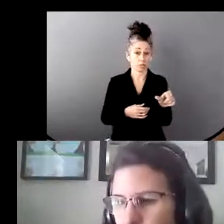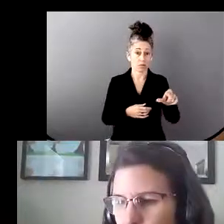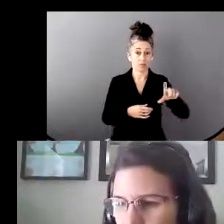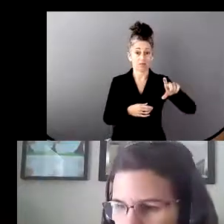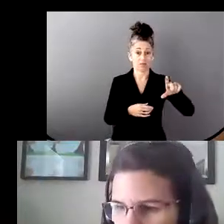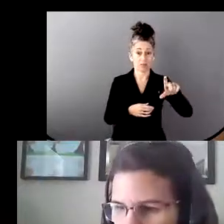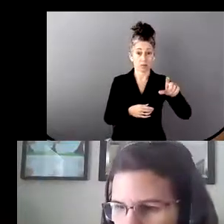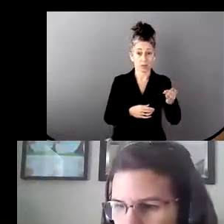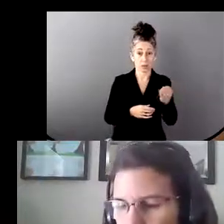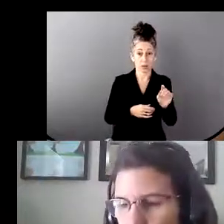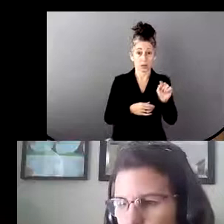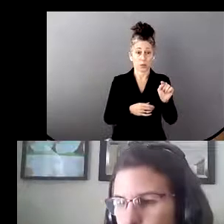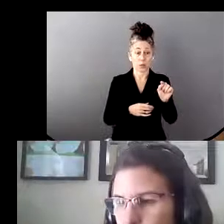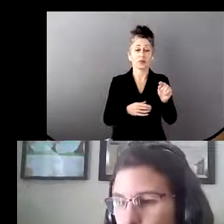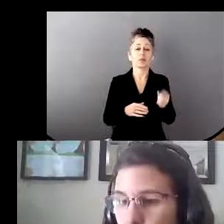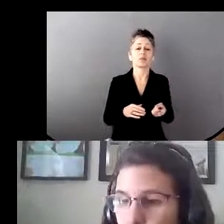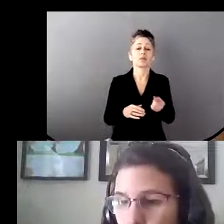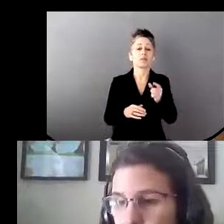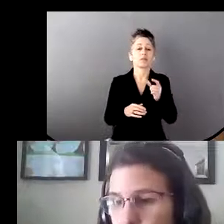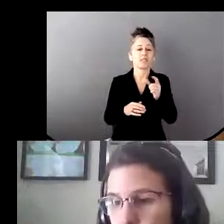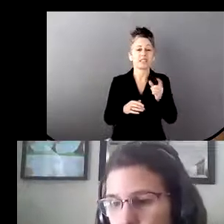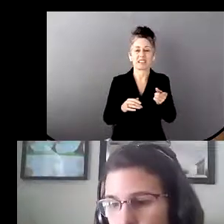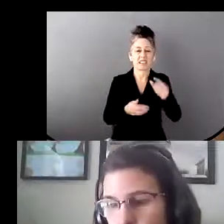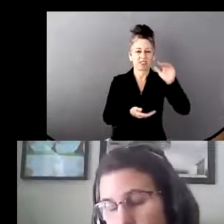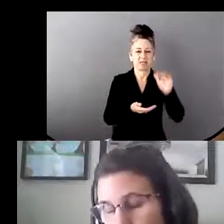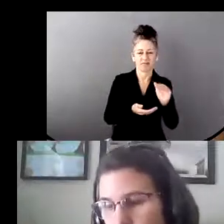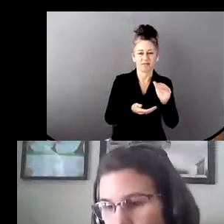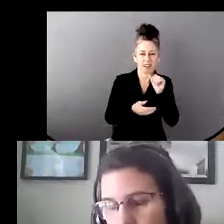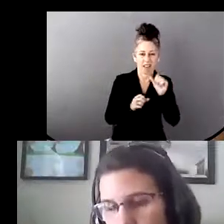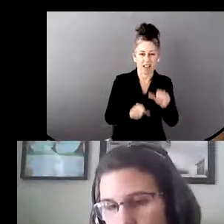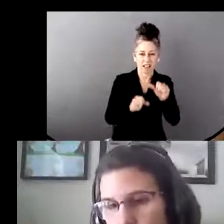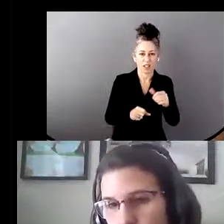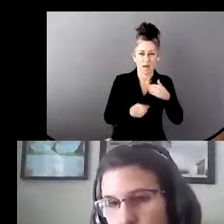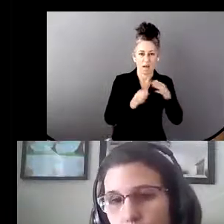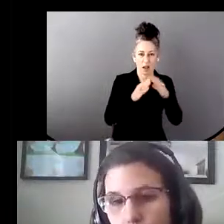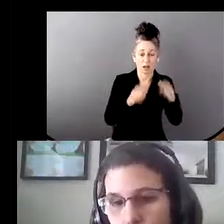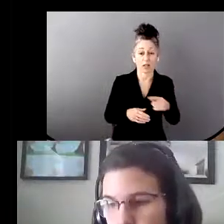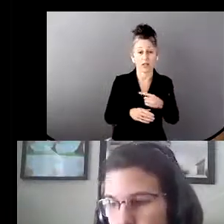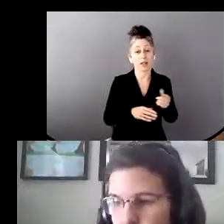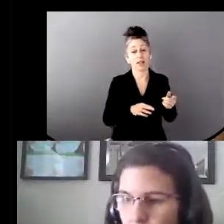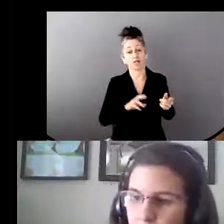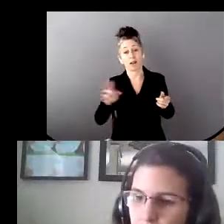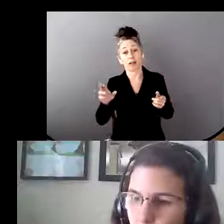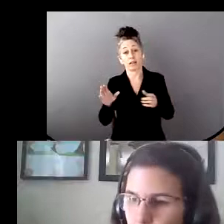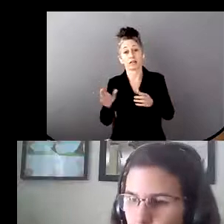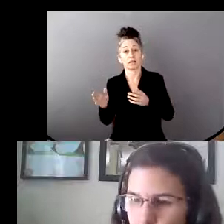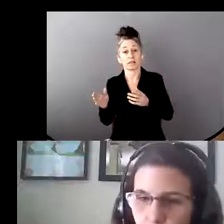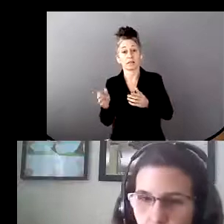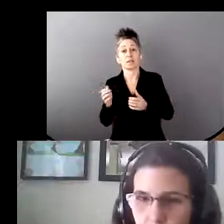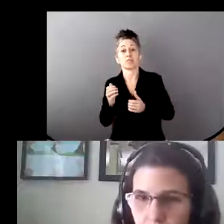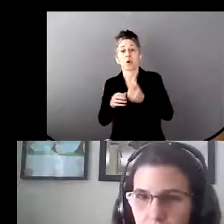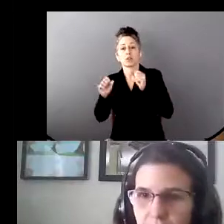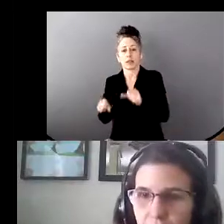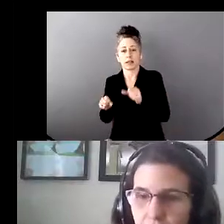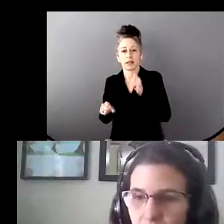lack adequate housing. And the bar on the far right represents the group most likely to lack adequate housing. So